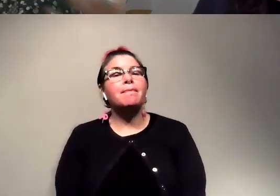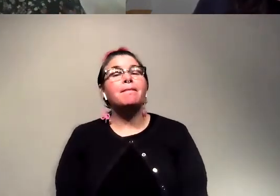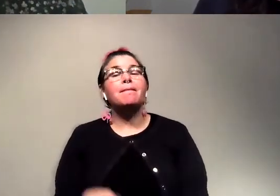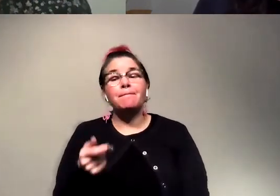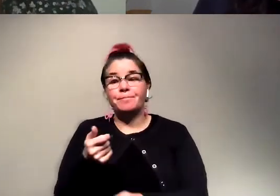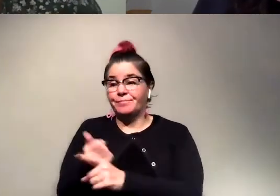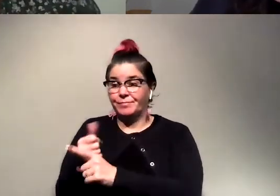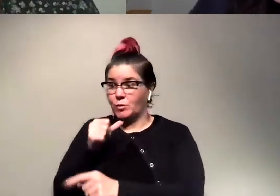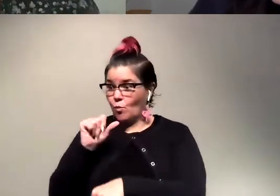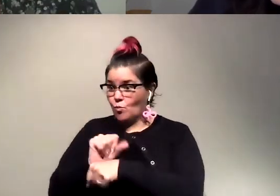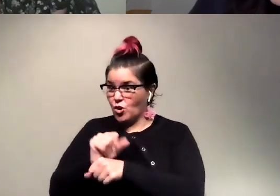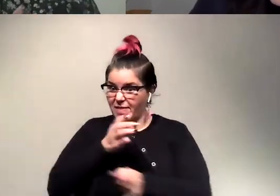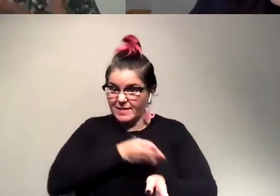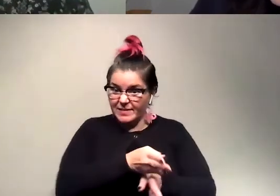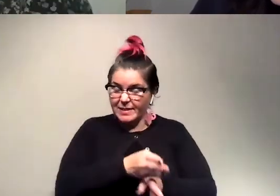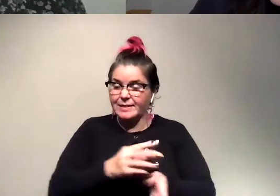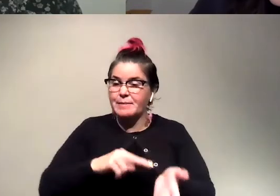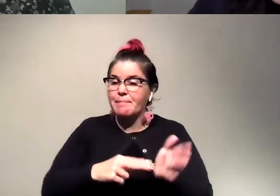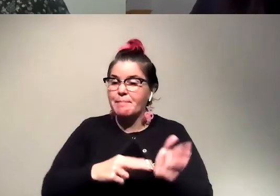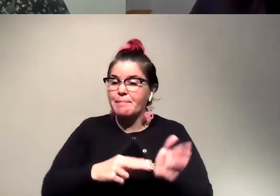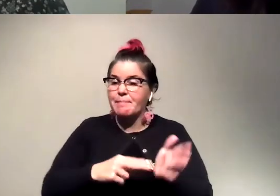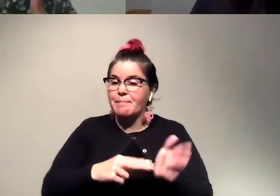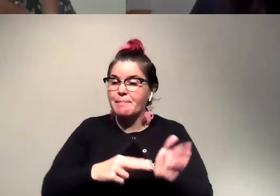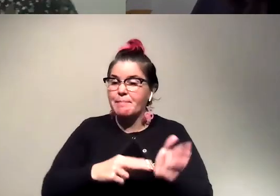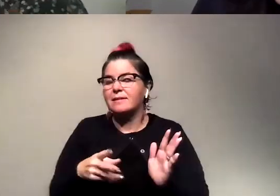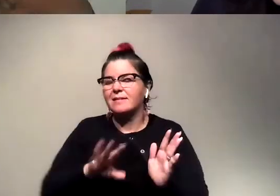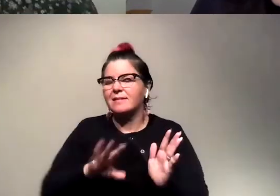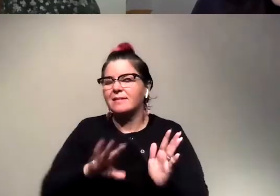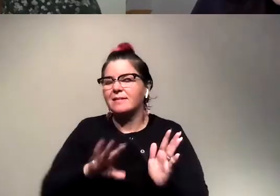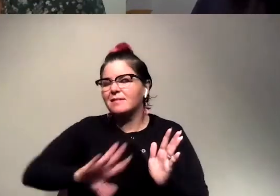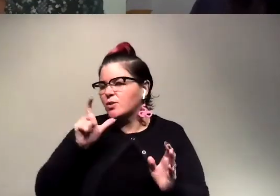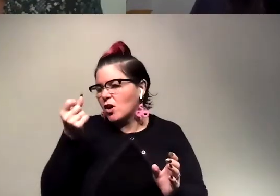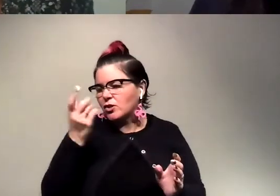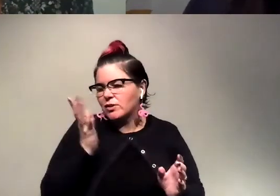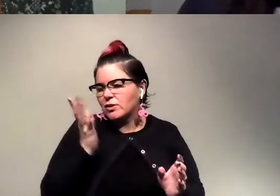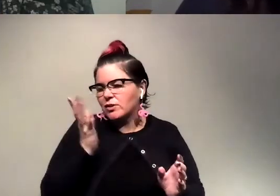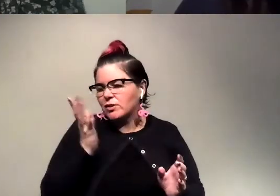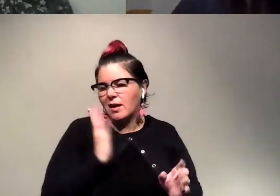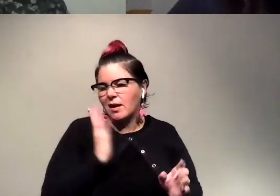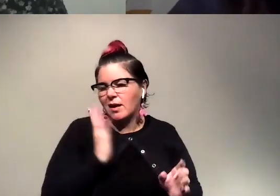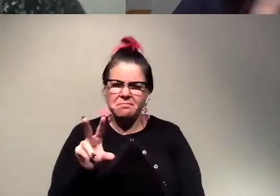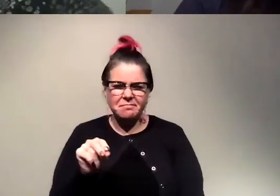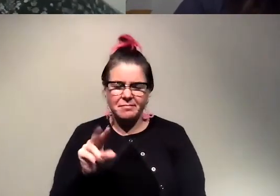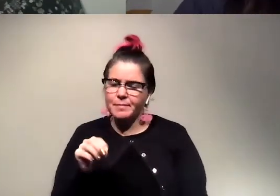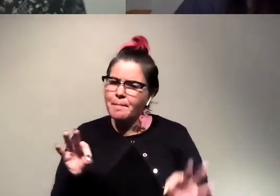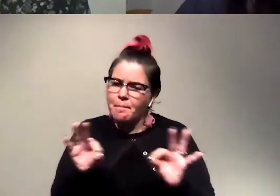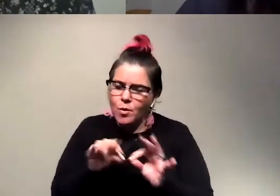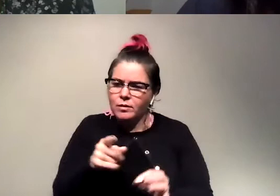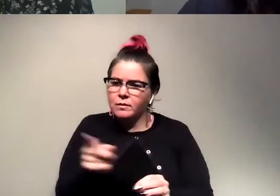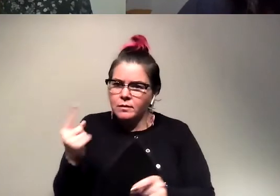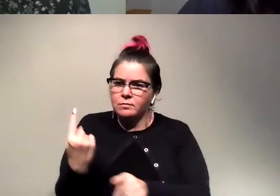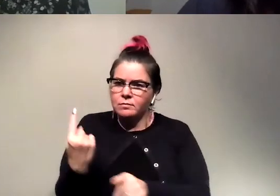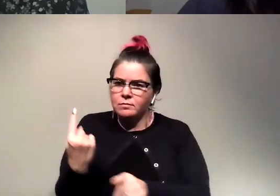field doesn't mean that you shouldn't be able to understand what work we're doing. And it's really important to communicate